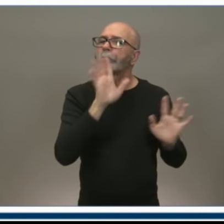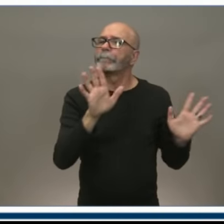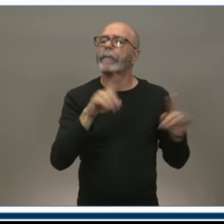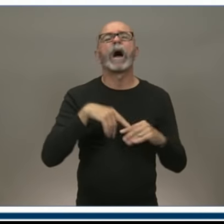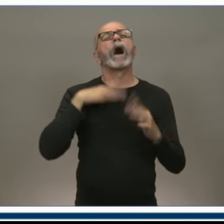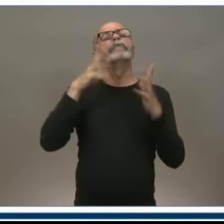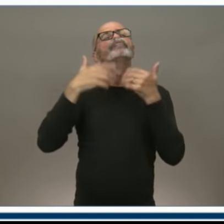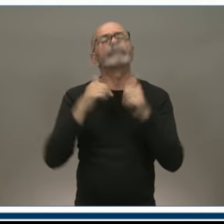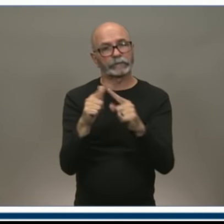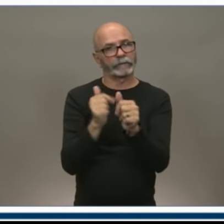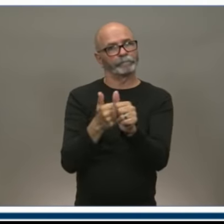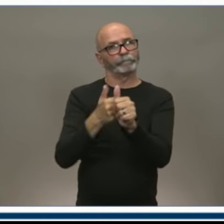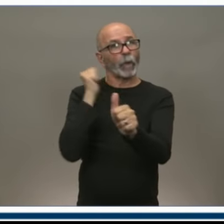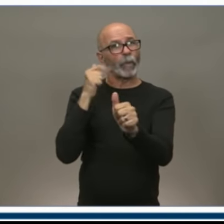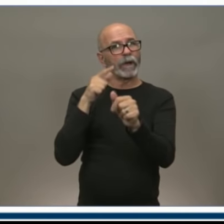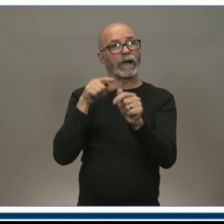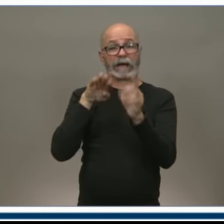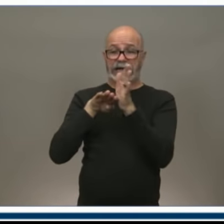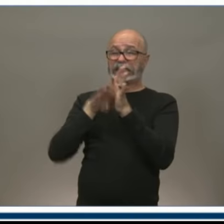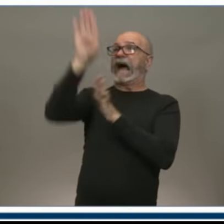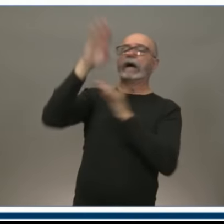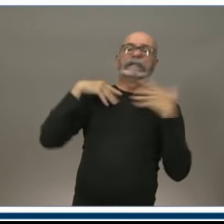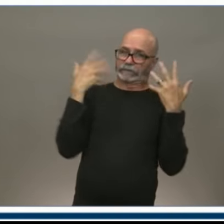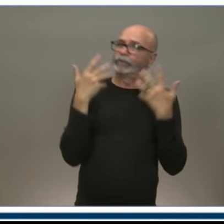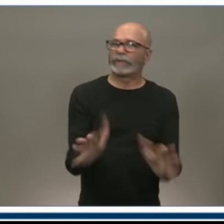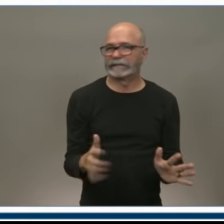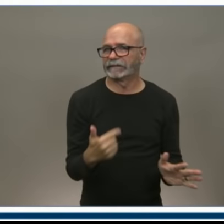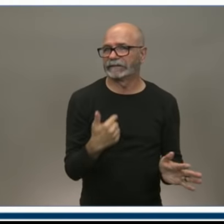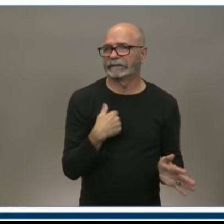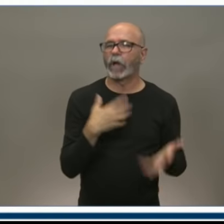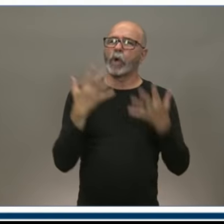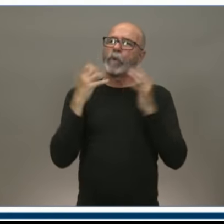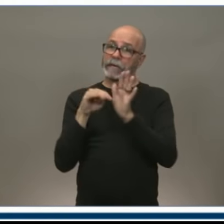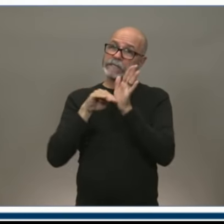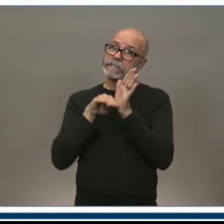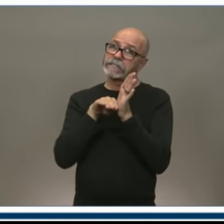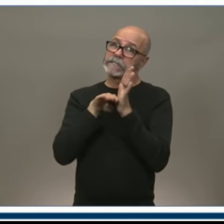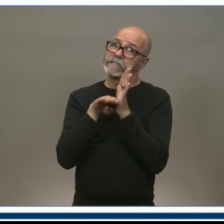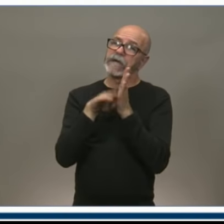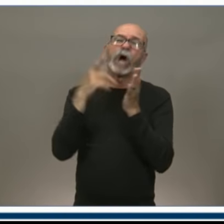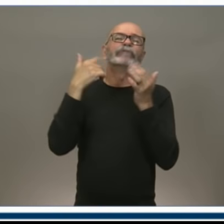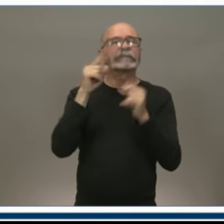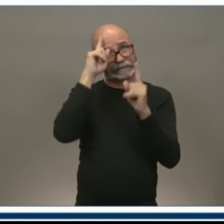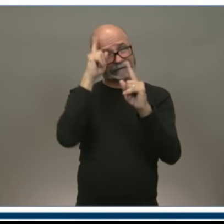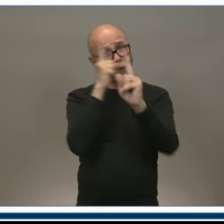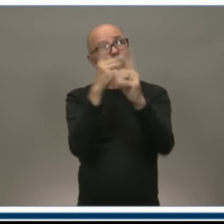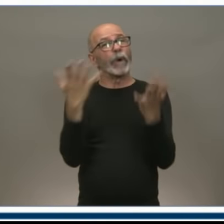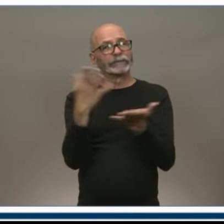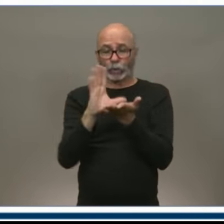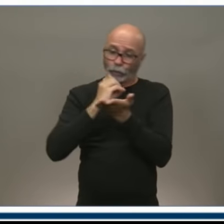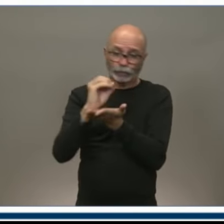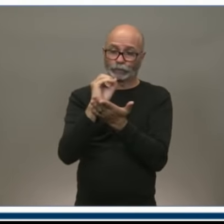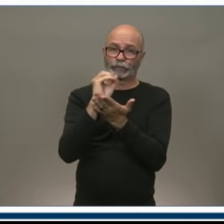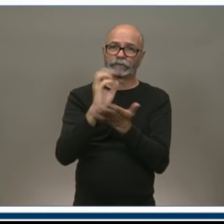it. It's keeping our situation. It's a preventive measure for us. So everything we're doing is all about